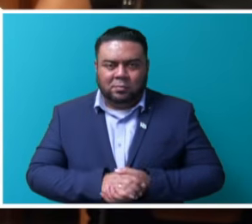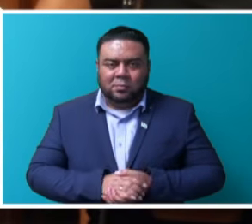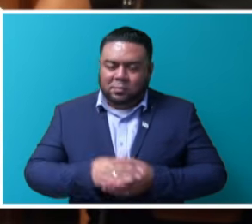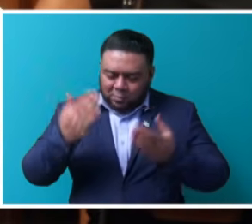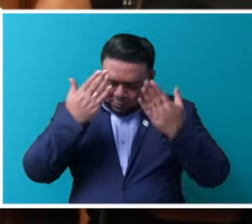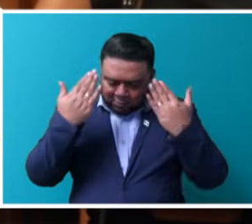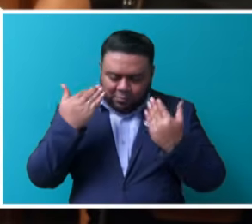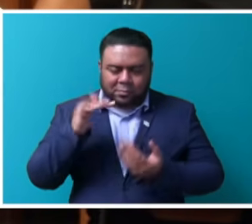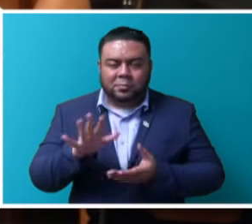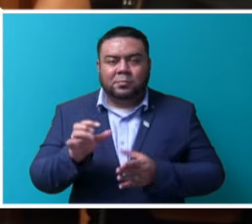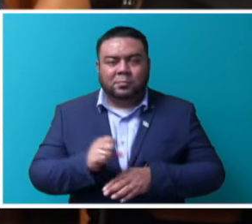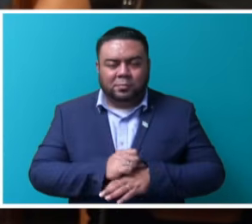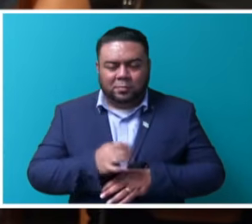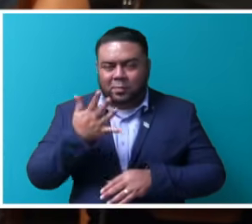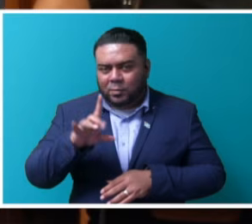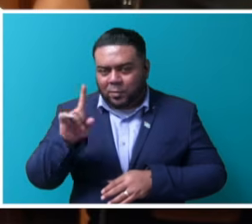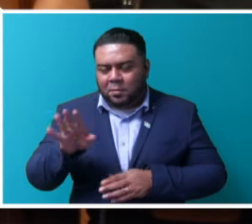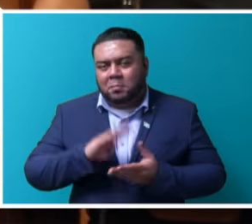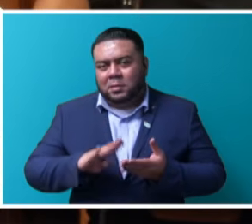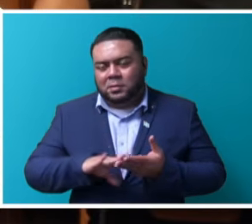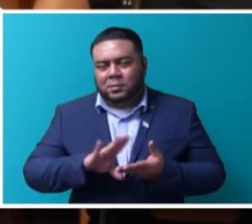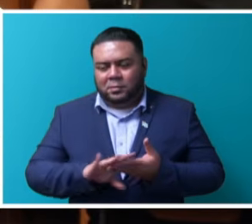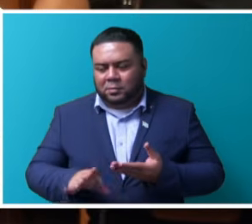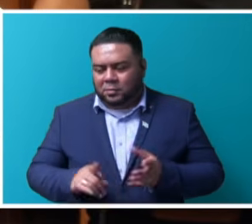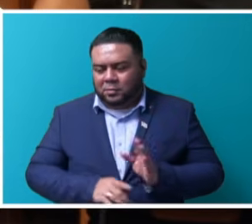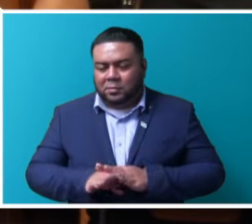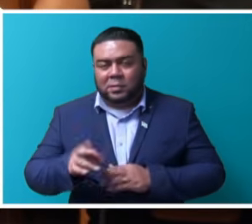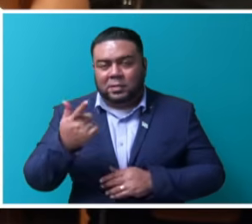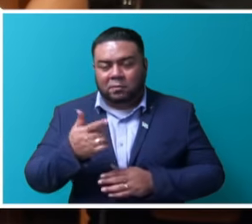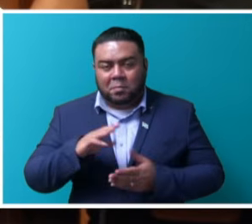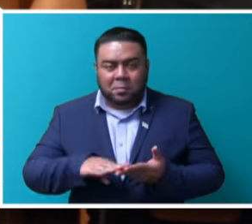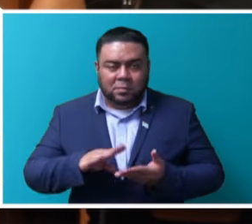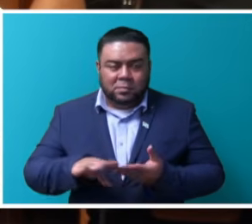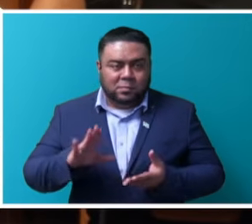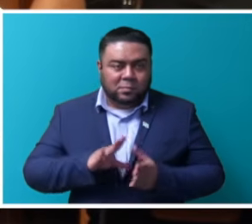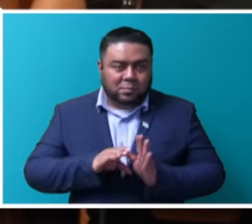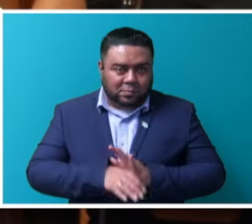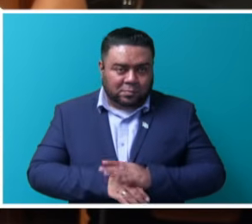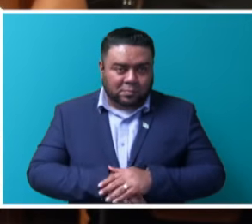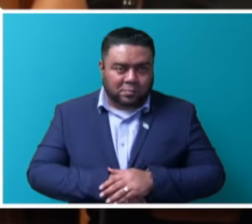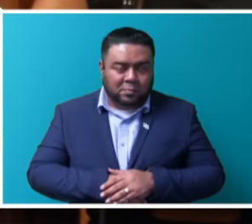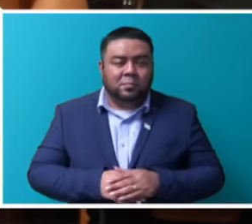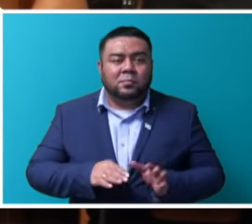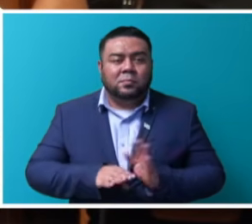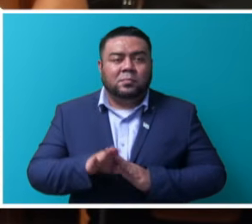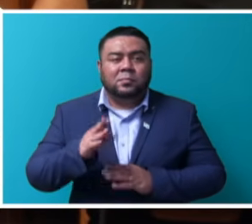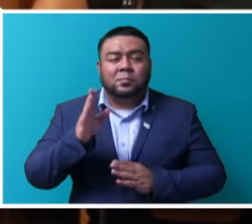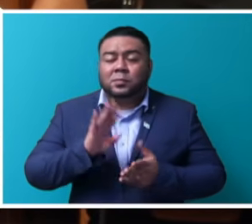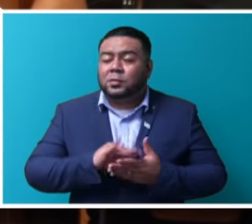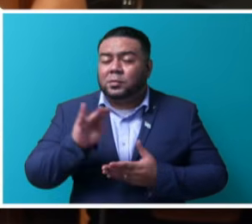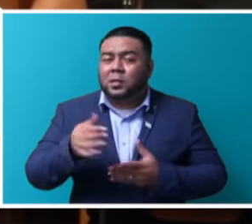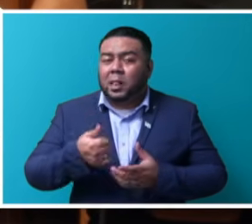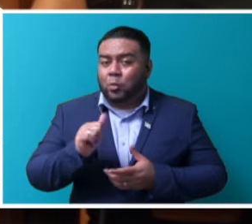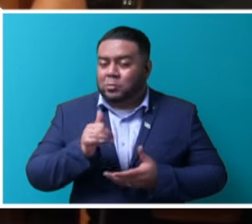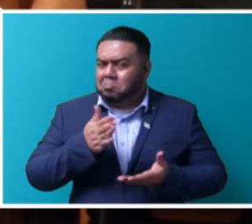of Foreign Affairs has provided $51 million, an increase of almost $7 million. We're providing an increased post allowance budget